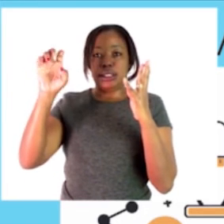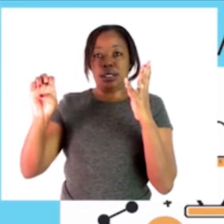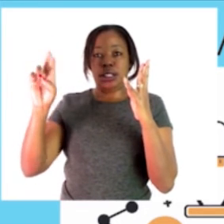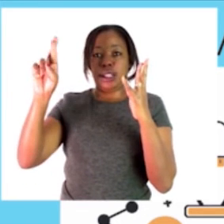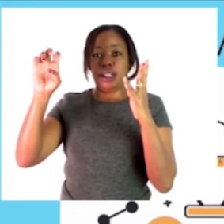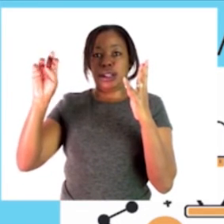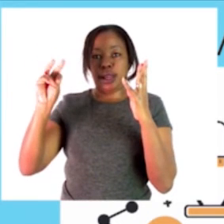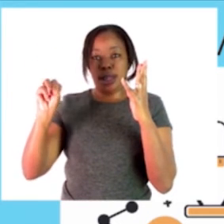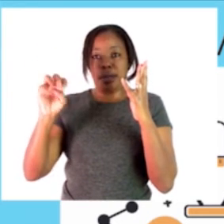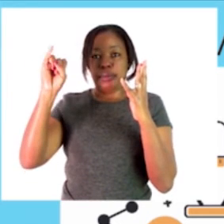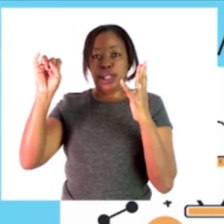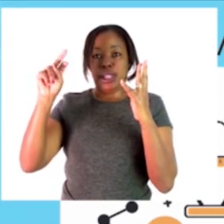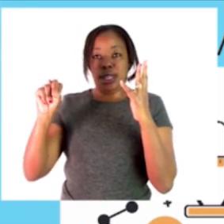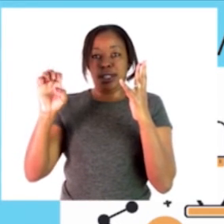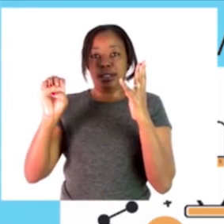digraphs,